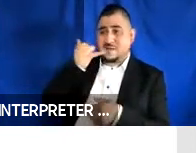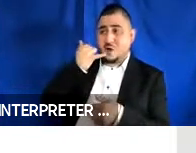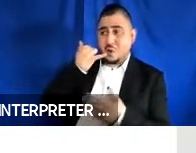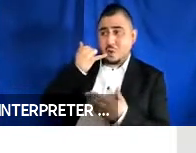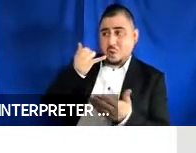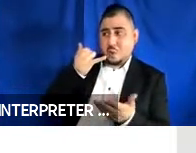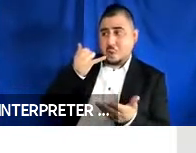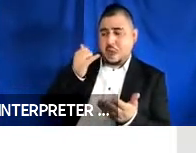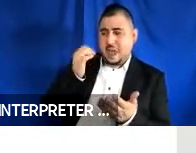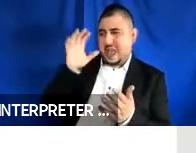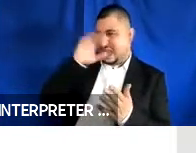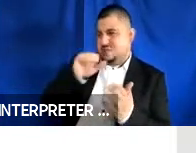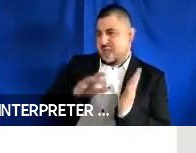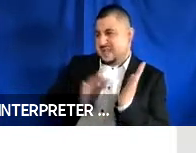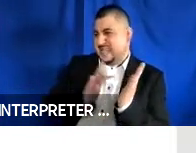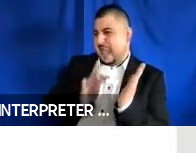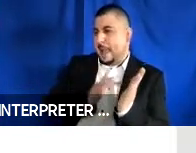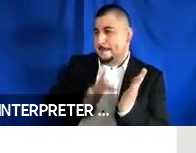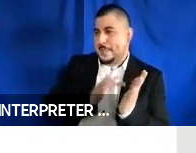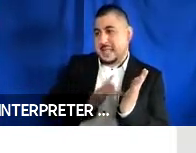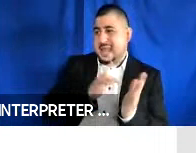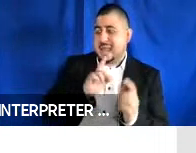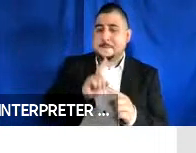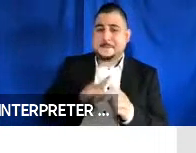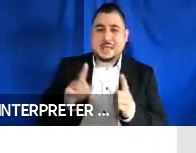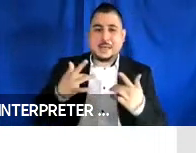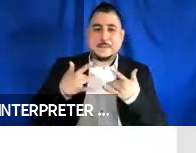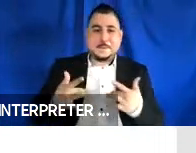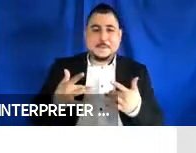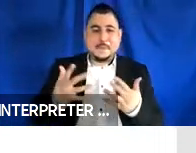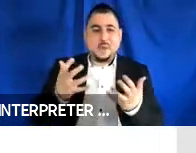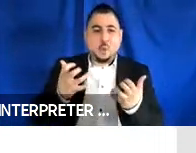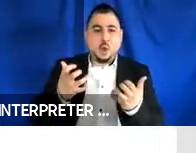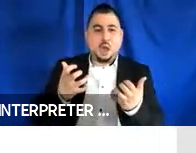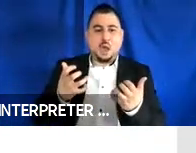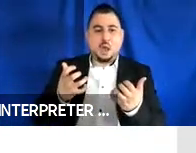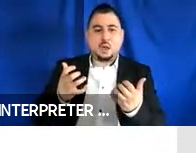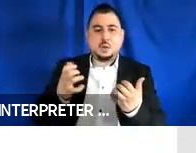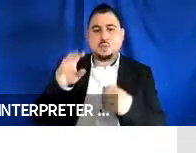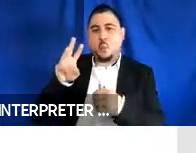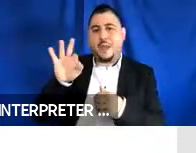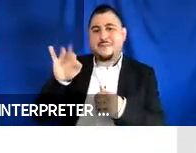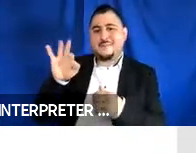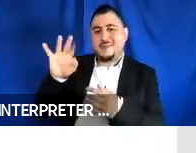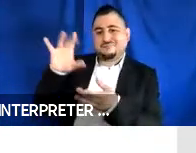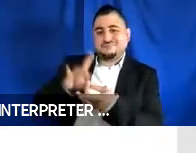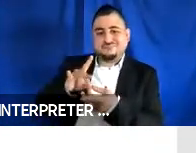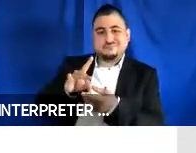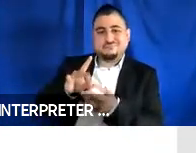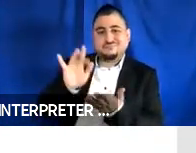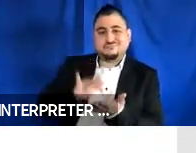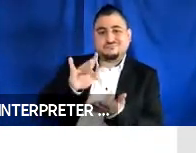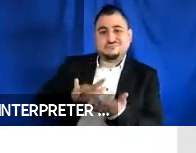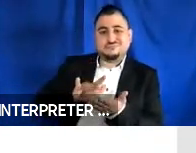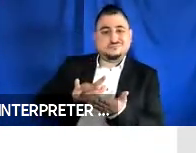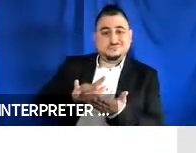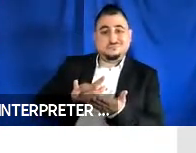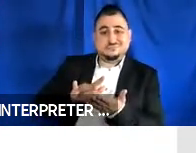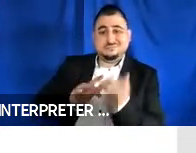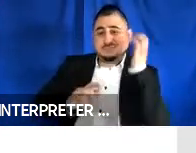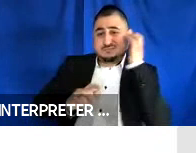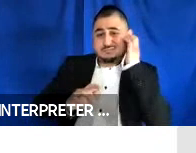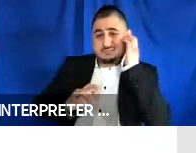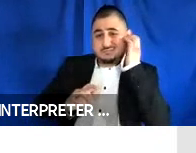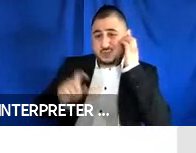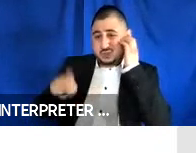it on a tablet, but typically you need the Wi-Fi, you need the cellular